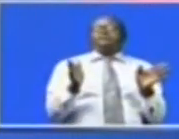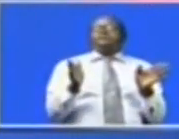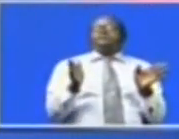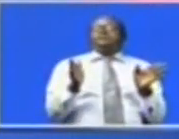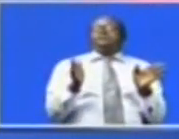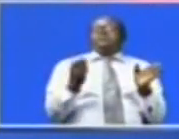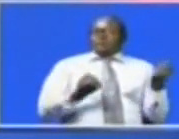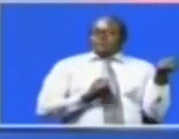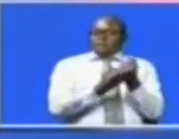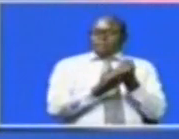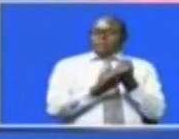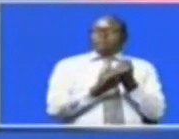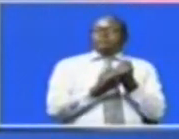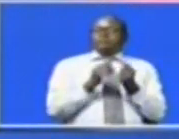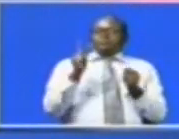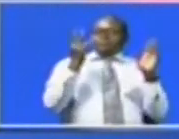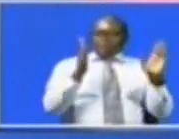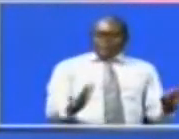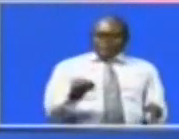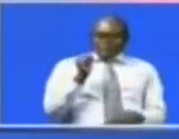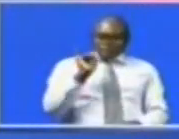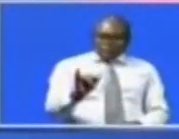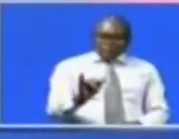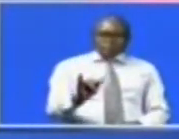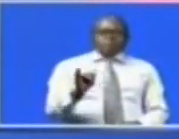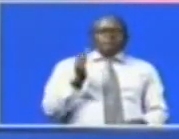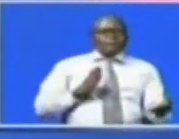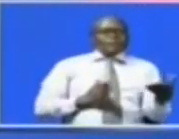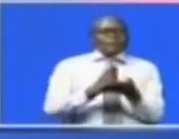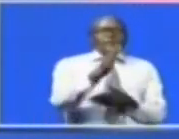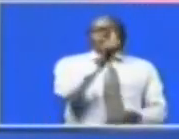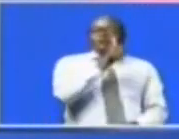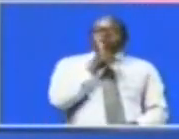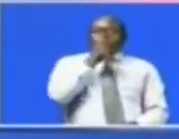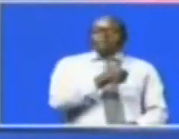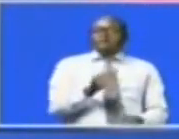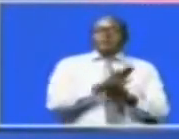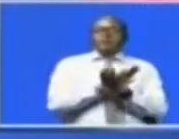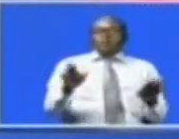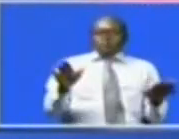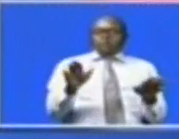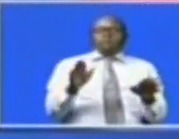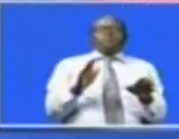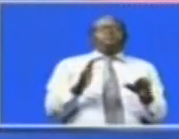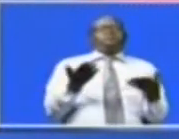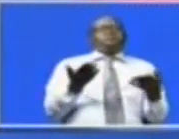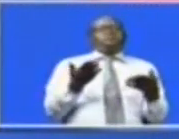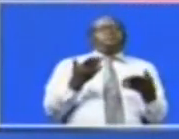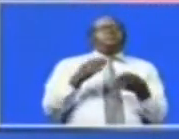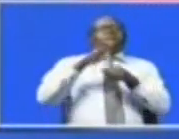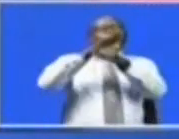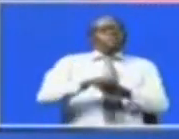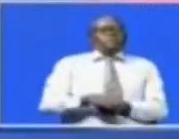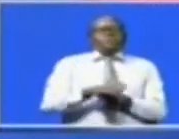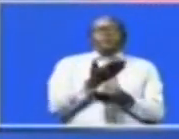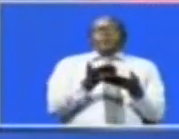every other citizen, so that the right to privacy does not supersede and stumble